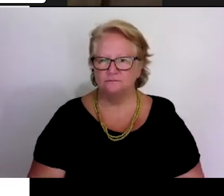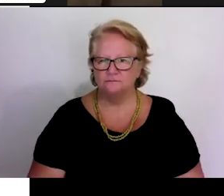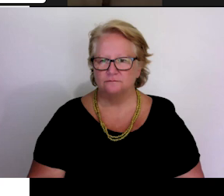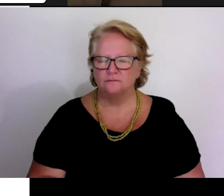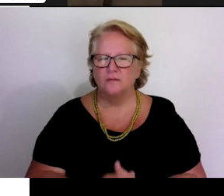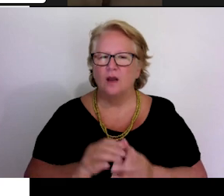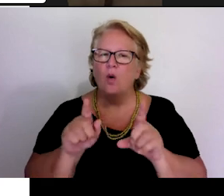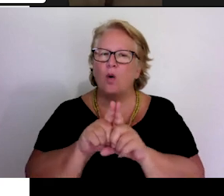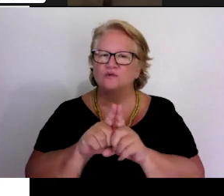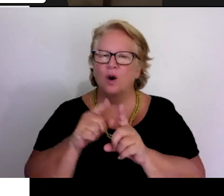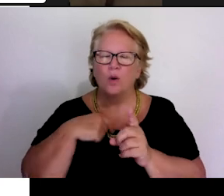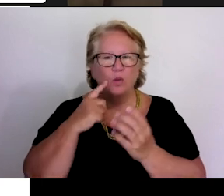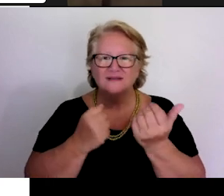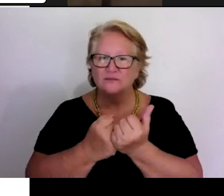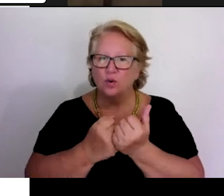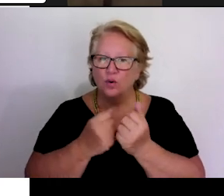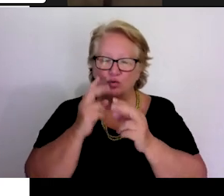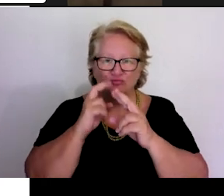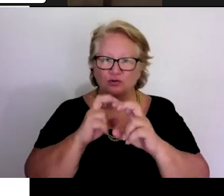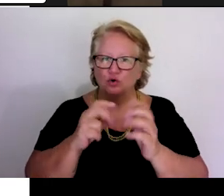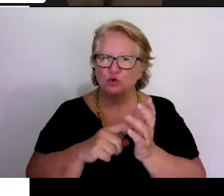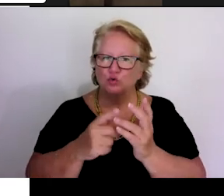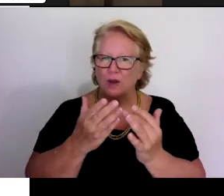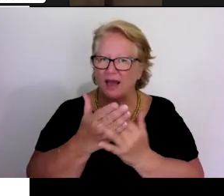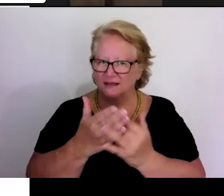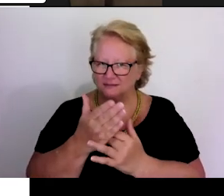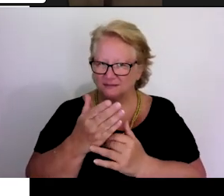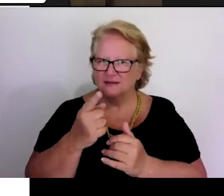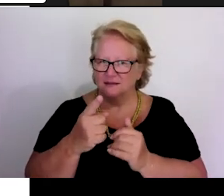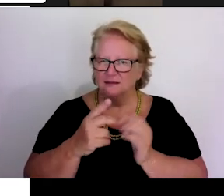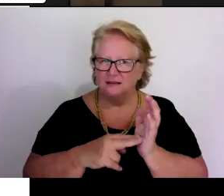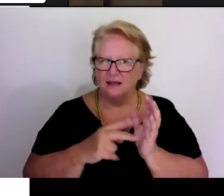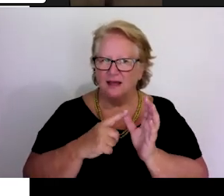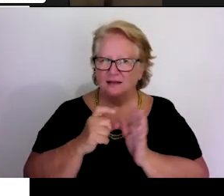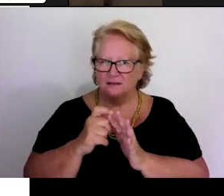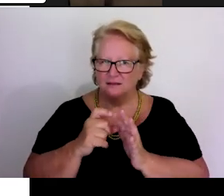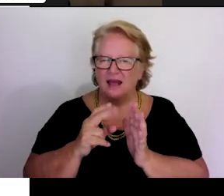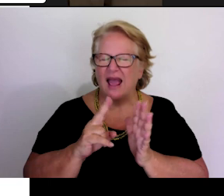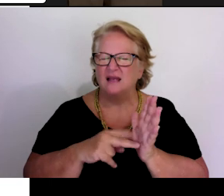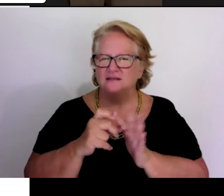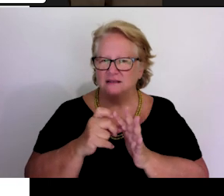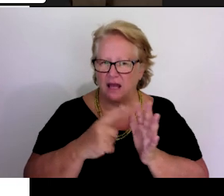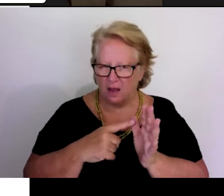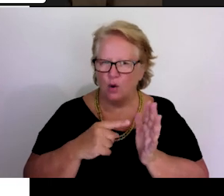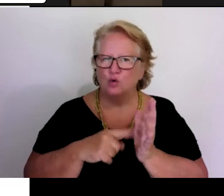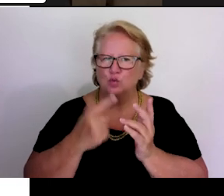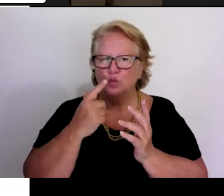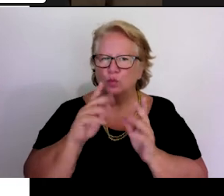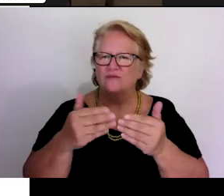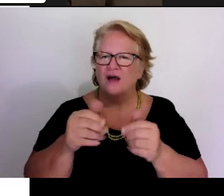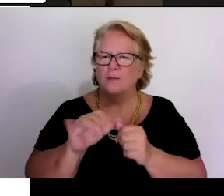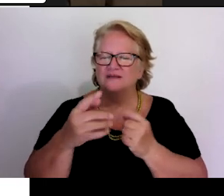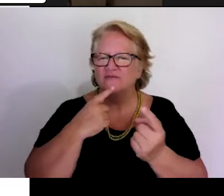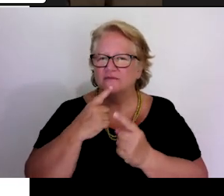We'll also be supporting researchers to access the data asset, and we'll do that by providing the best information we can about